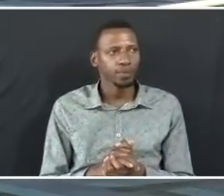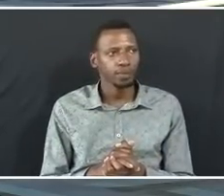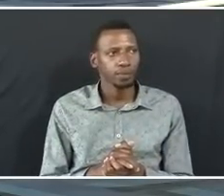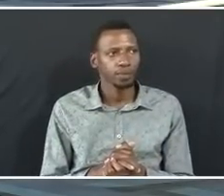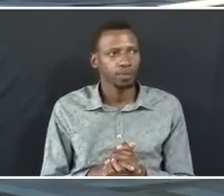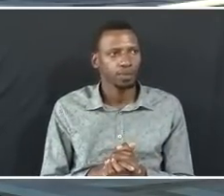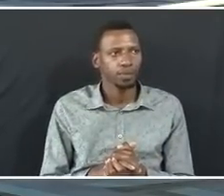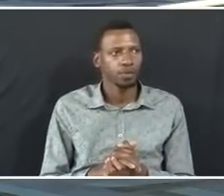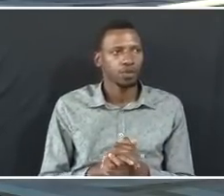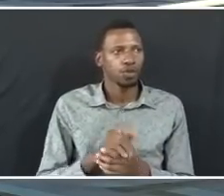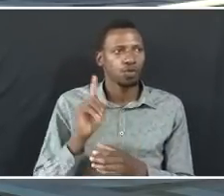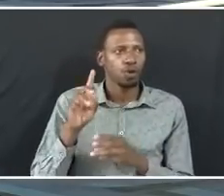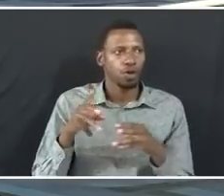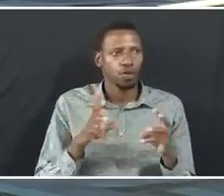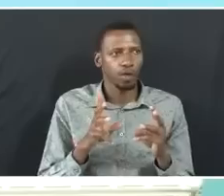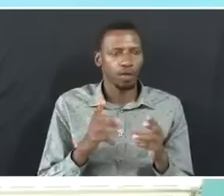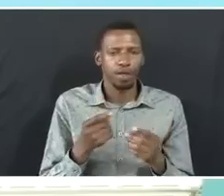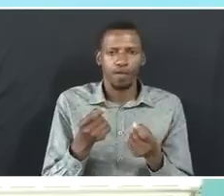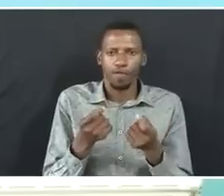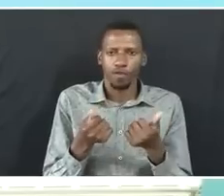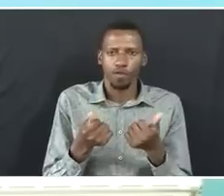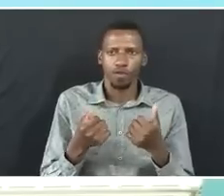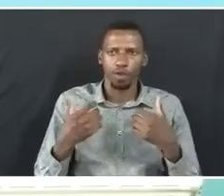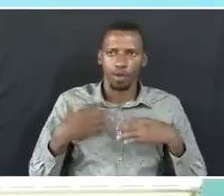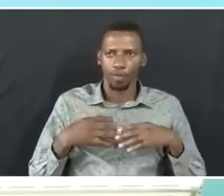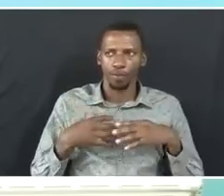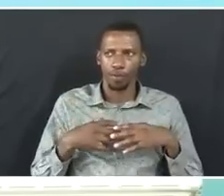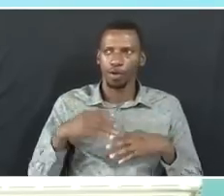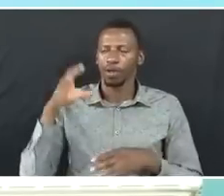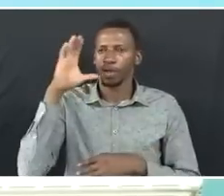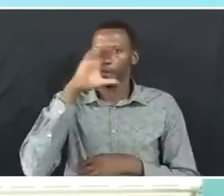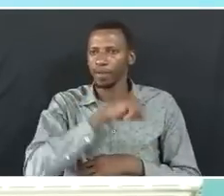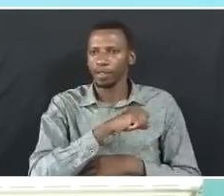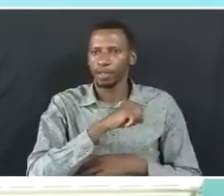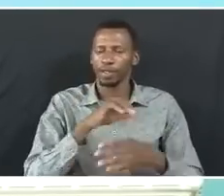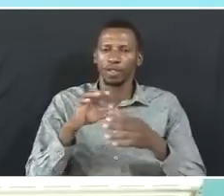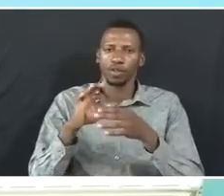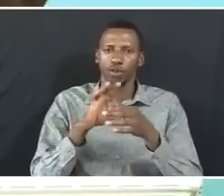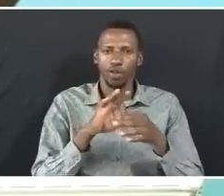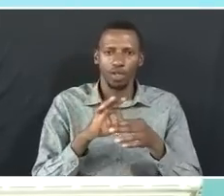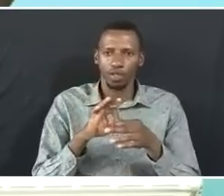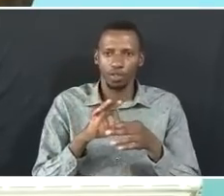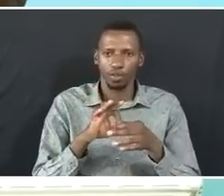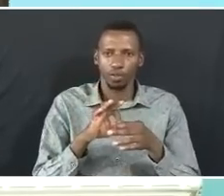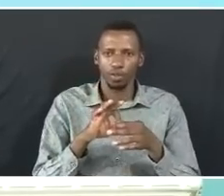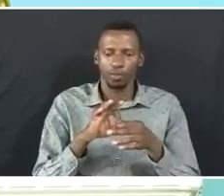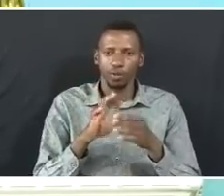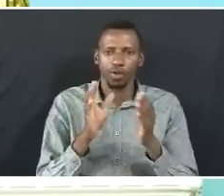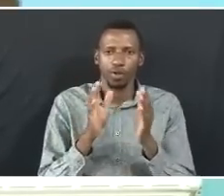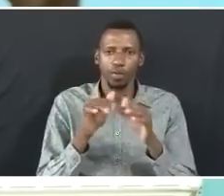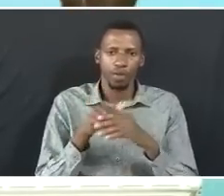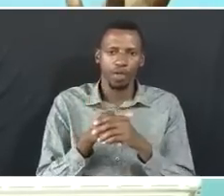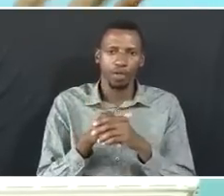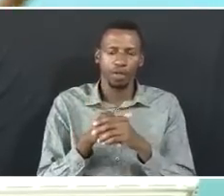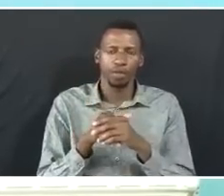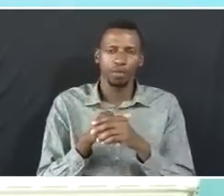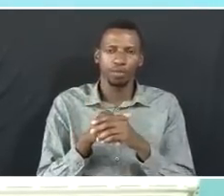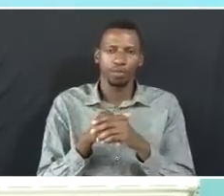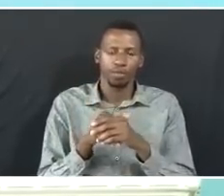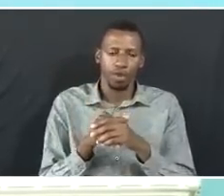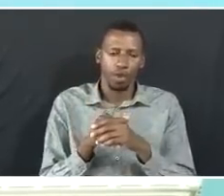In one way or the other, very few people lack a connection with a polygamous setup. Very few of us. Otherwise, all of us